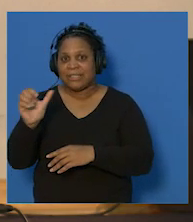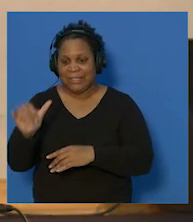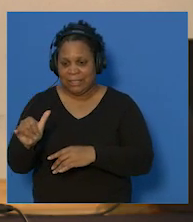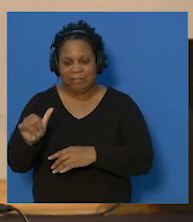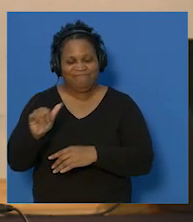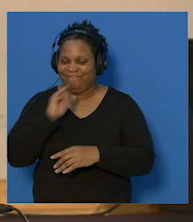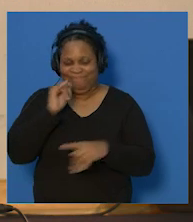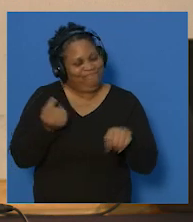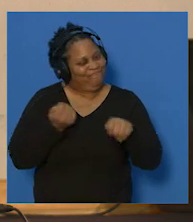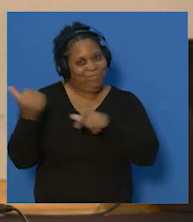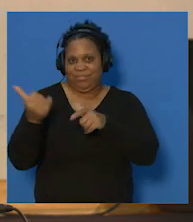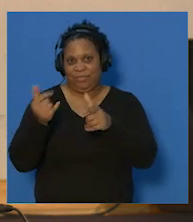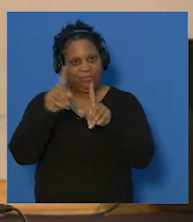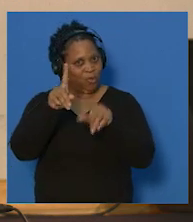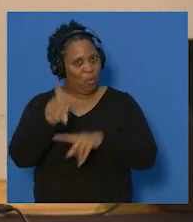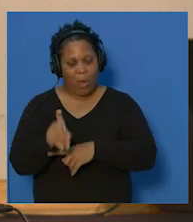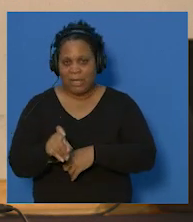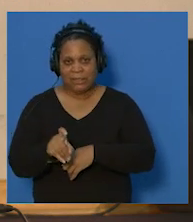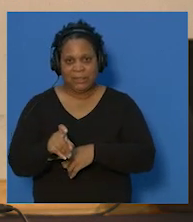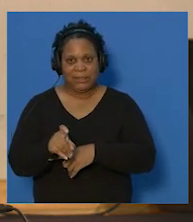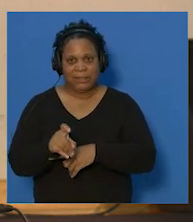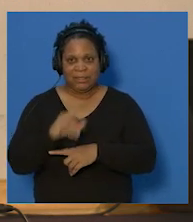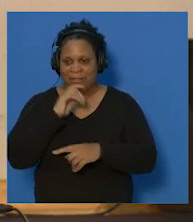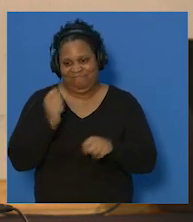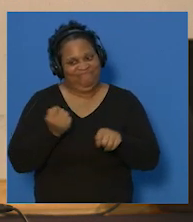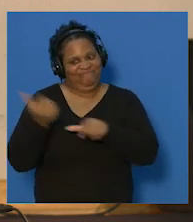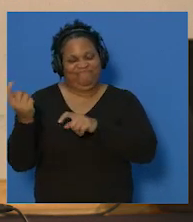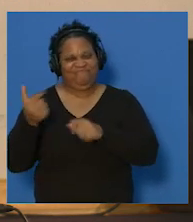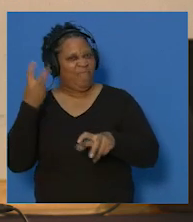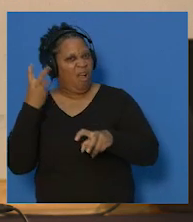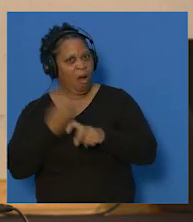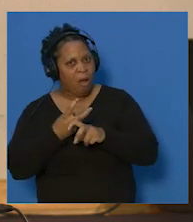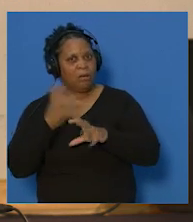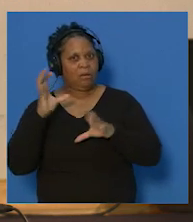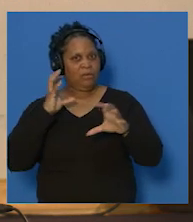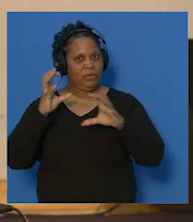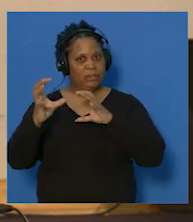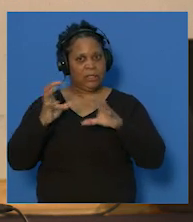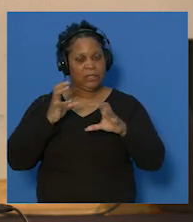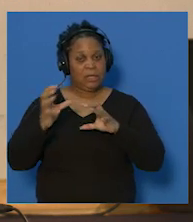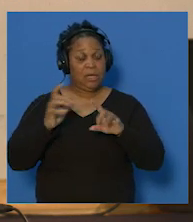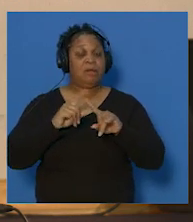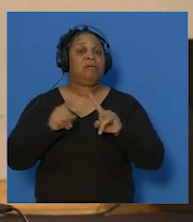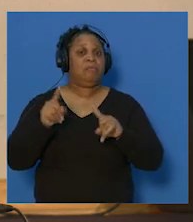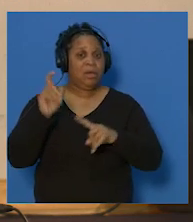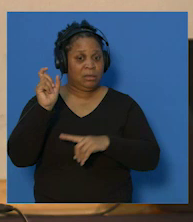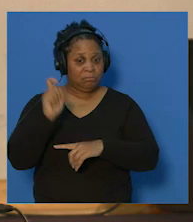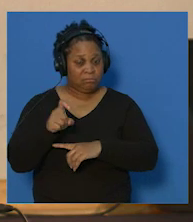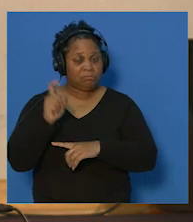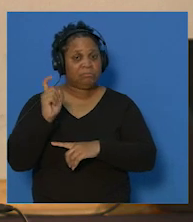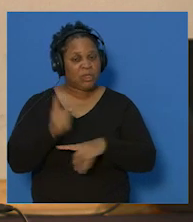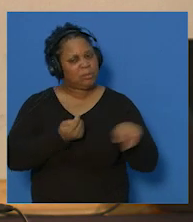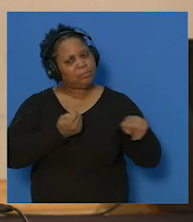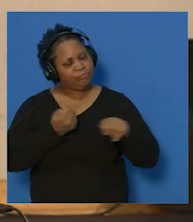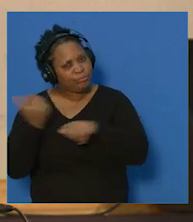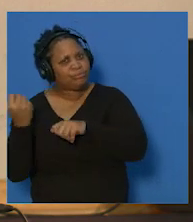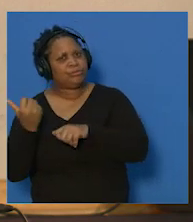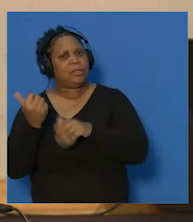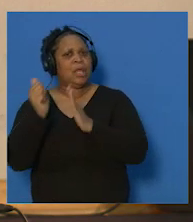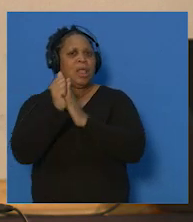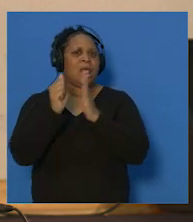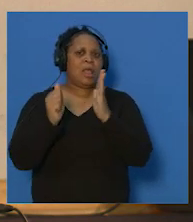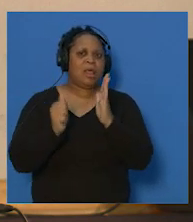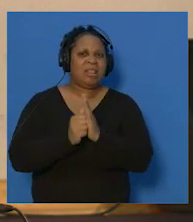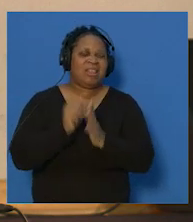questioning. It does not do away with hard conversations. But what we must do away with is these agendas